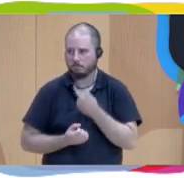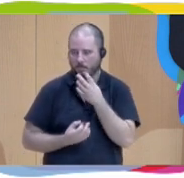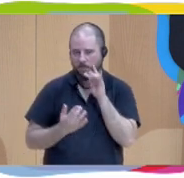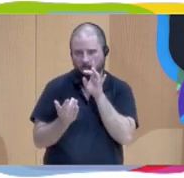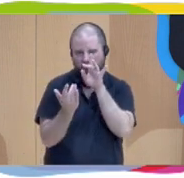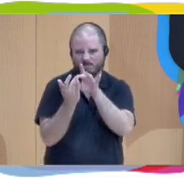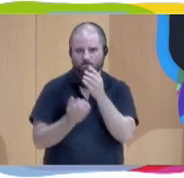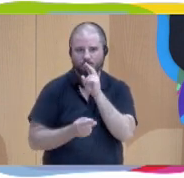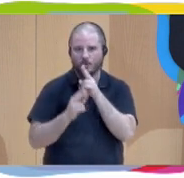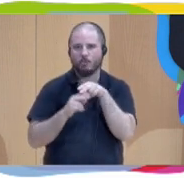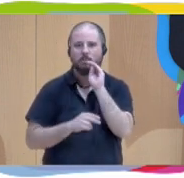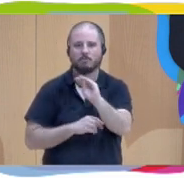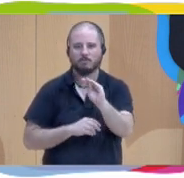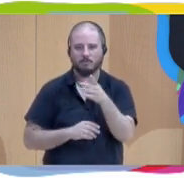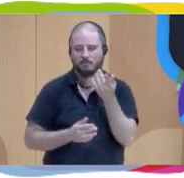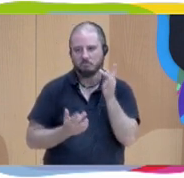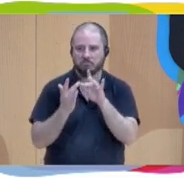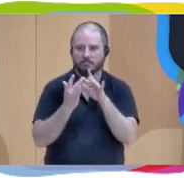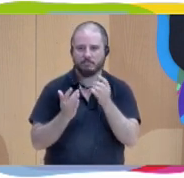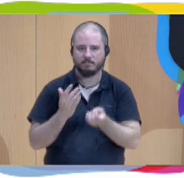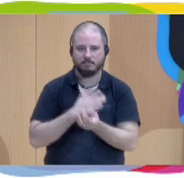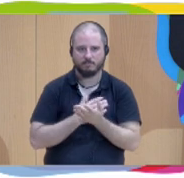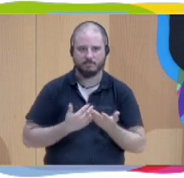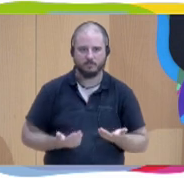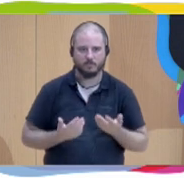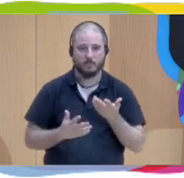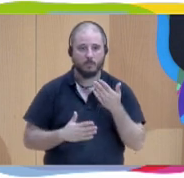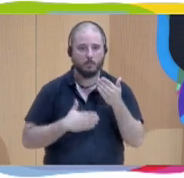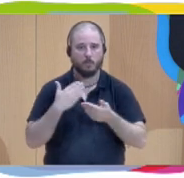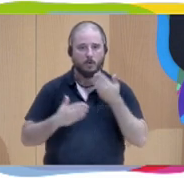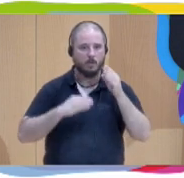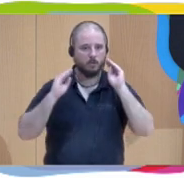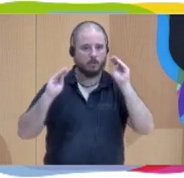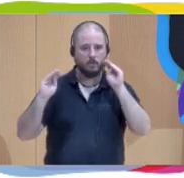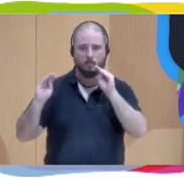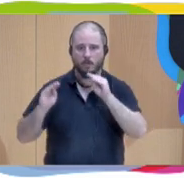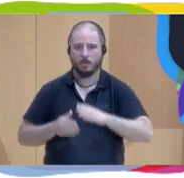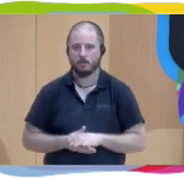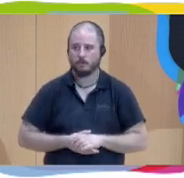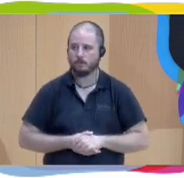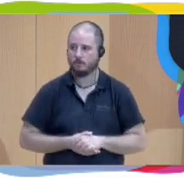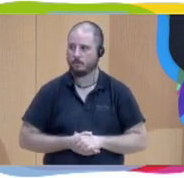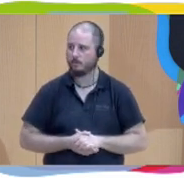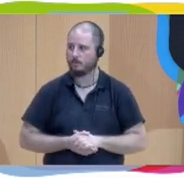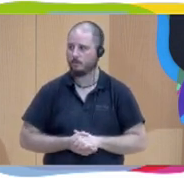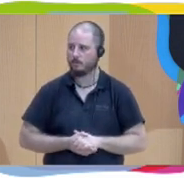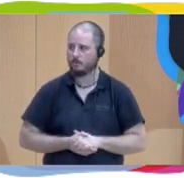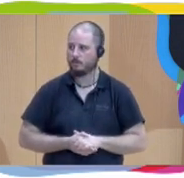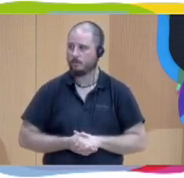So this training process has been... Yes, I was going to ask that. I use this one?